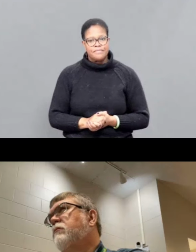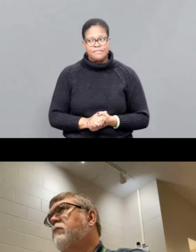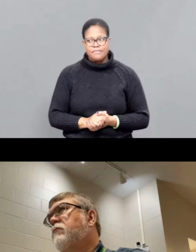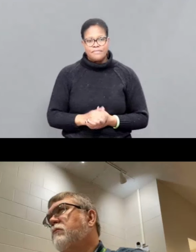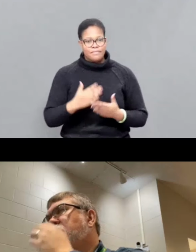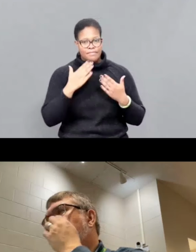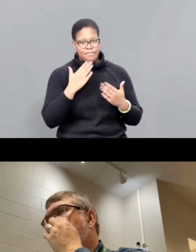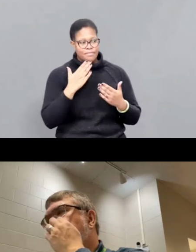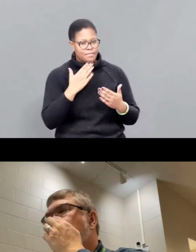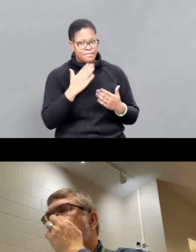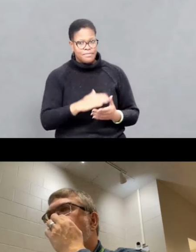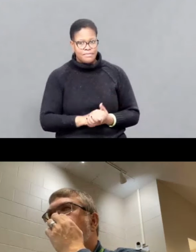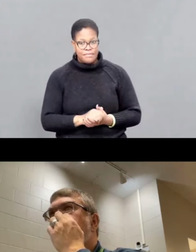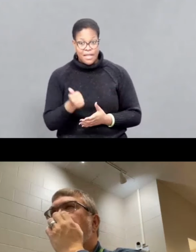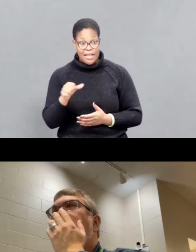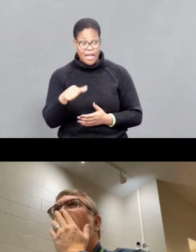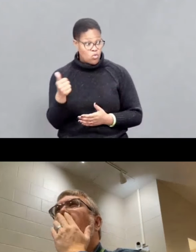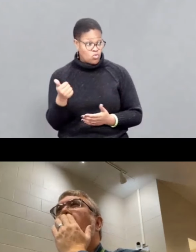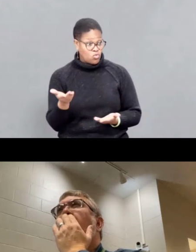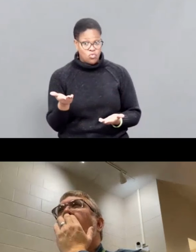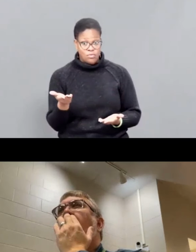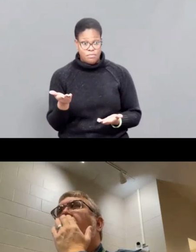Thank you. Anything else?